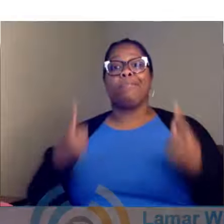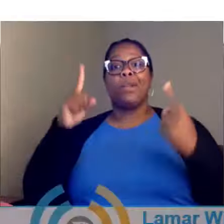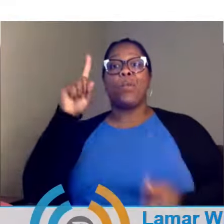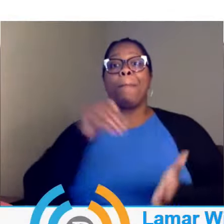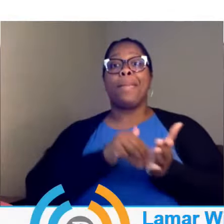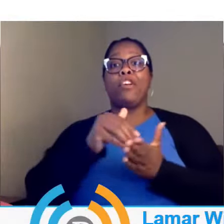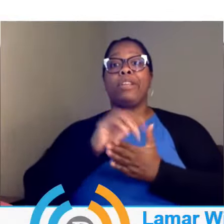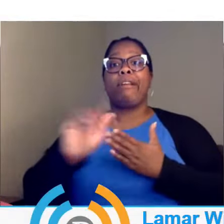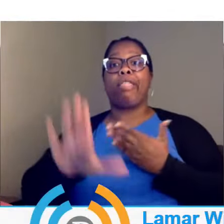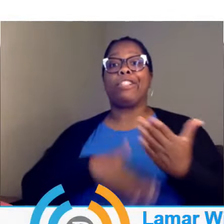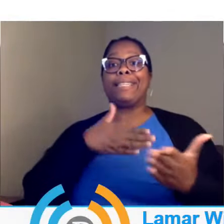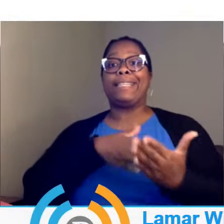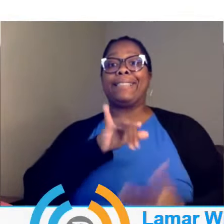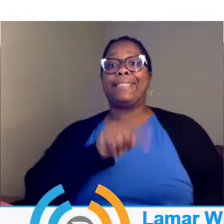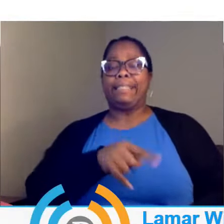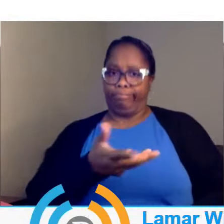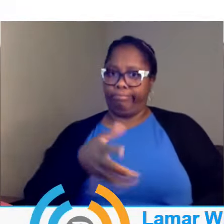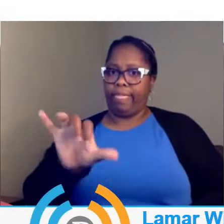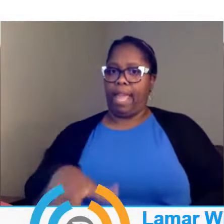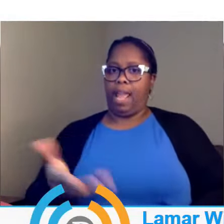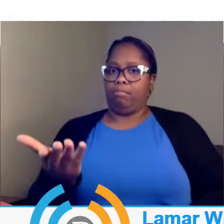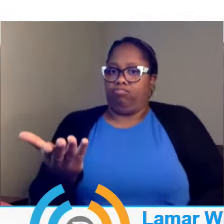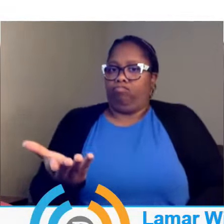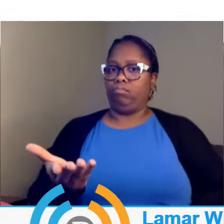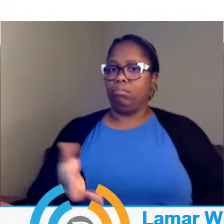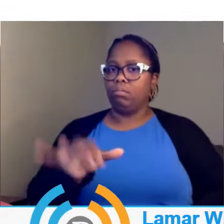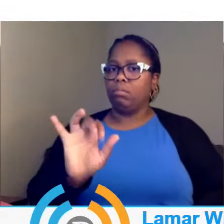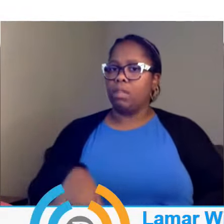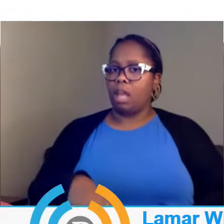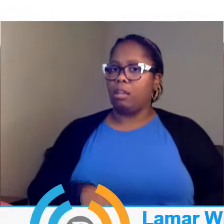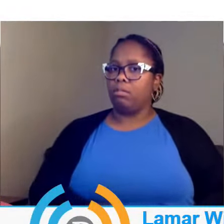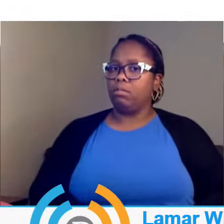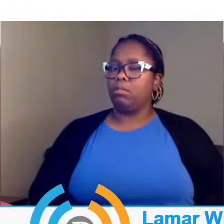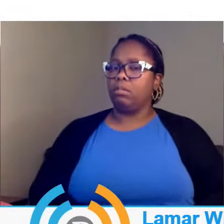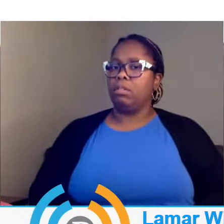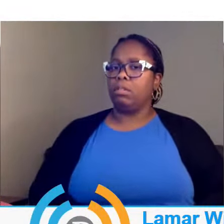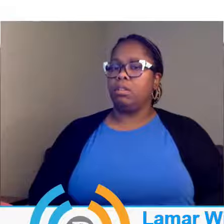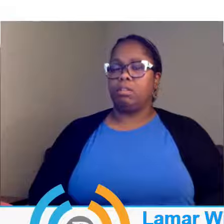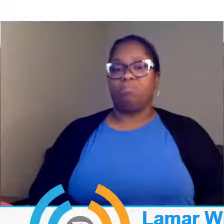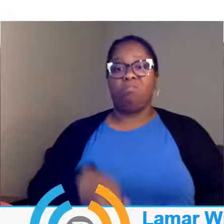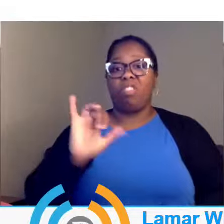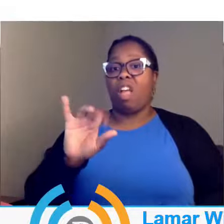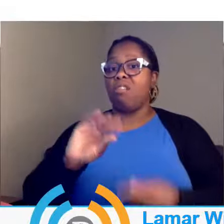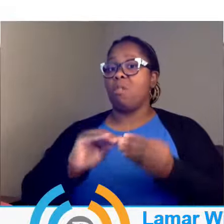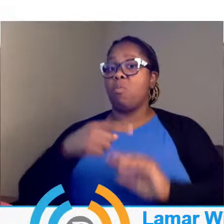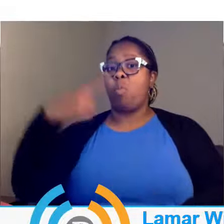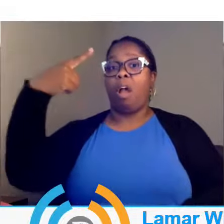be the biggest. That's gonna be the by far the biggest barrier.